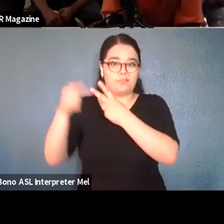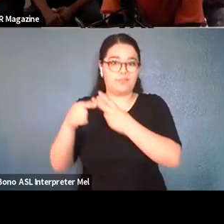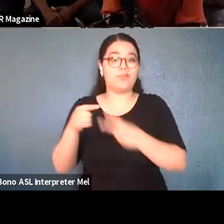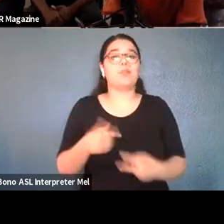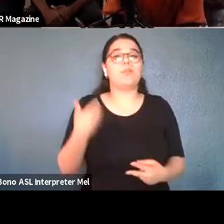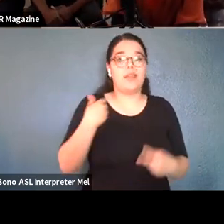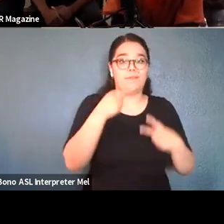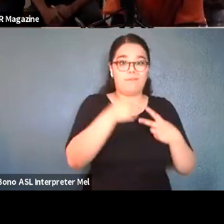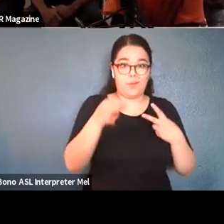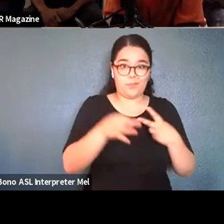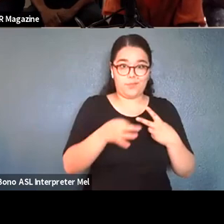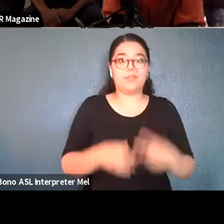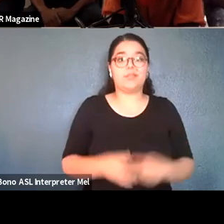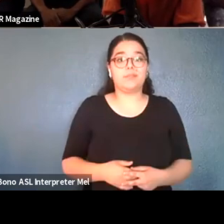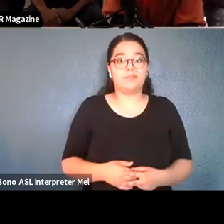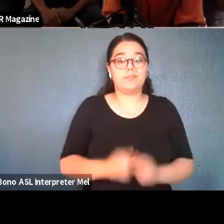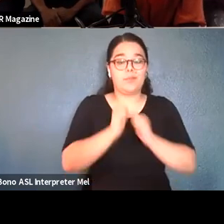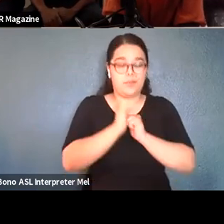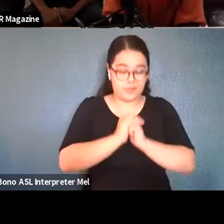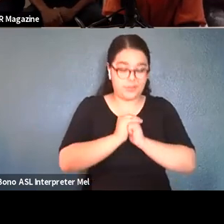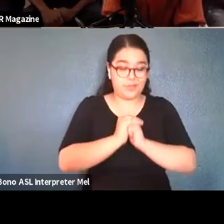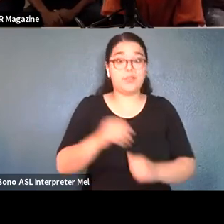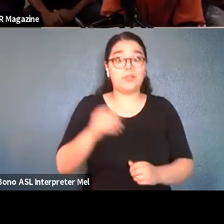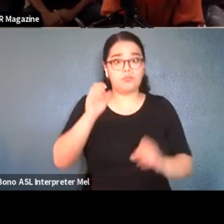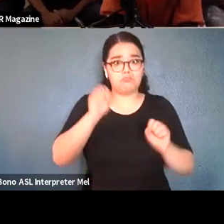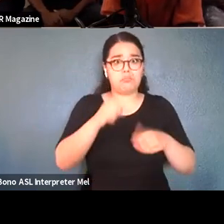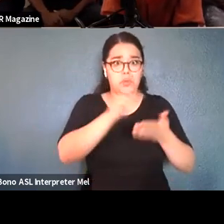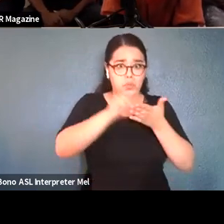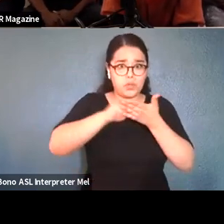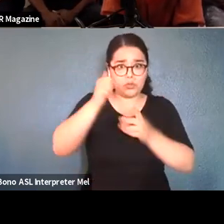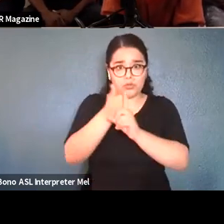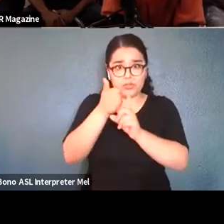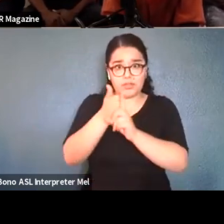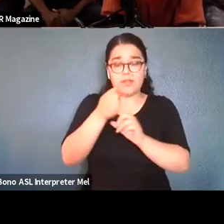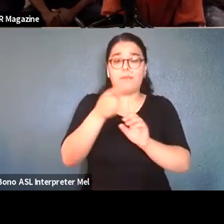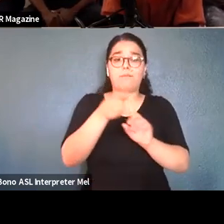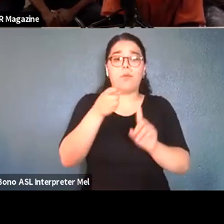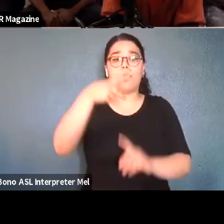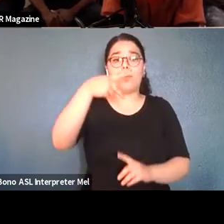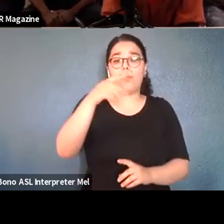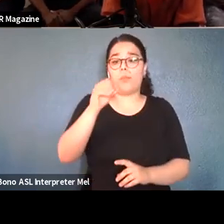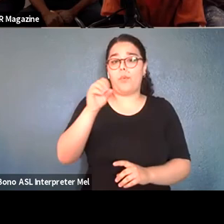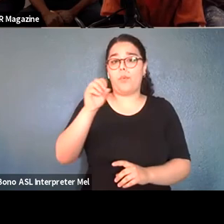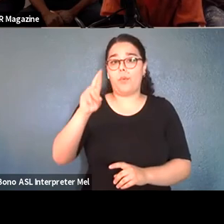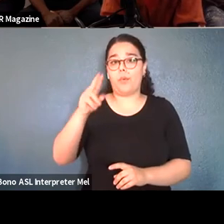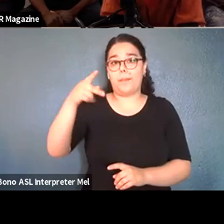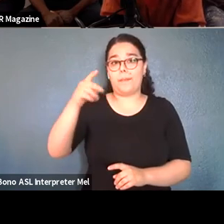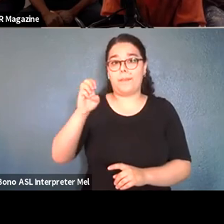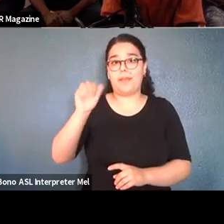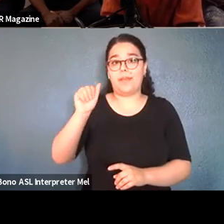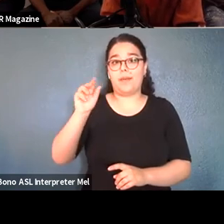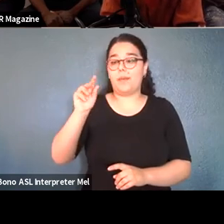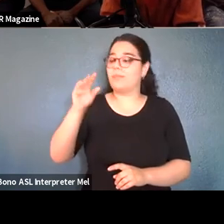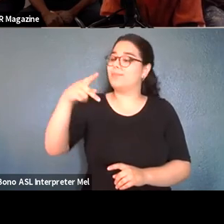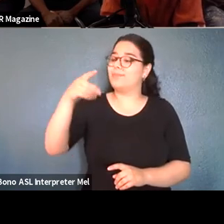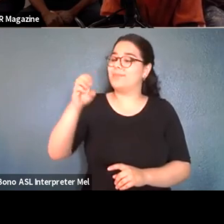of these programs at poormagazine.org, or you can go for People School specifically, race,